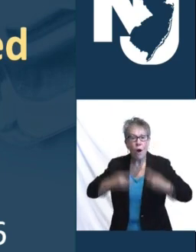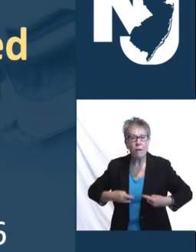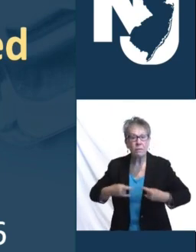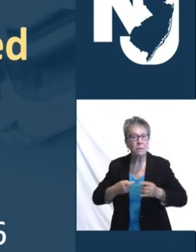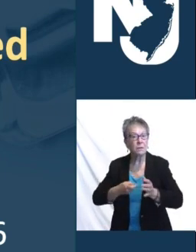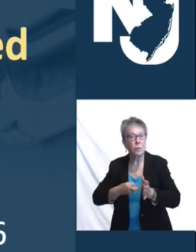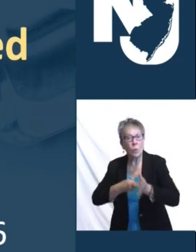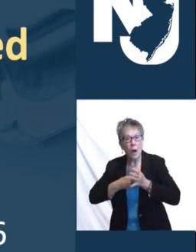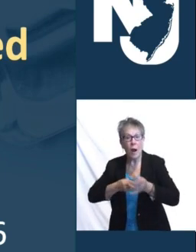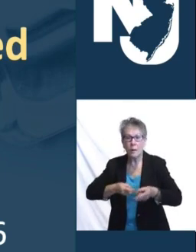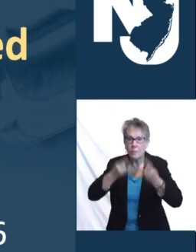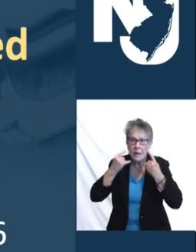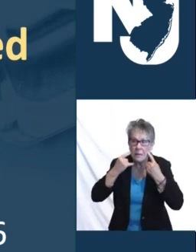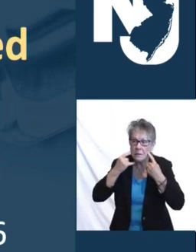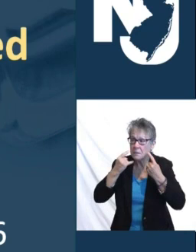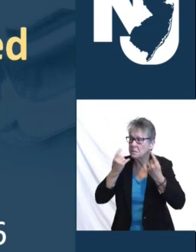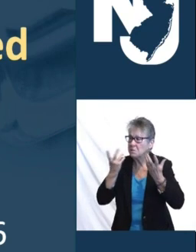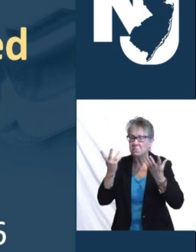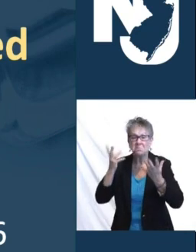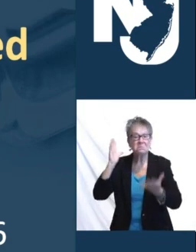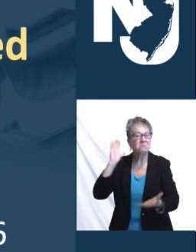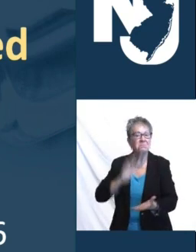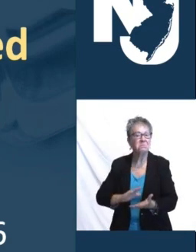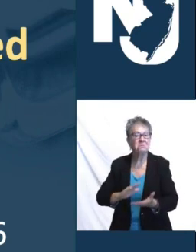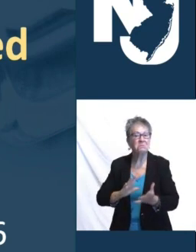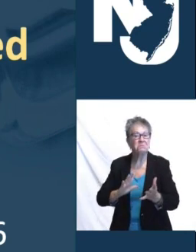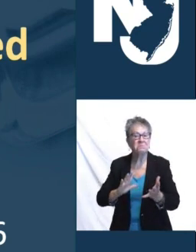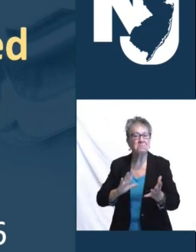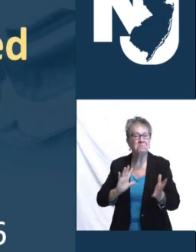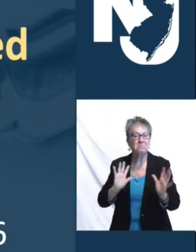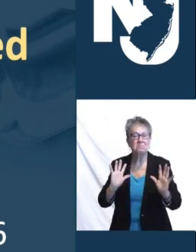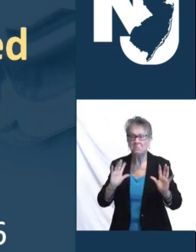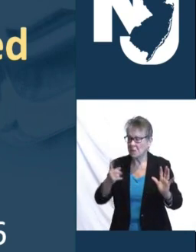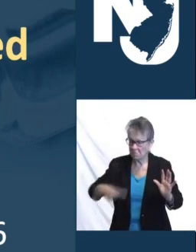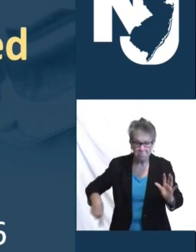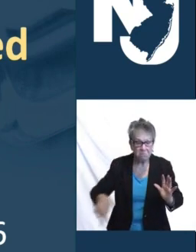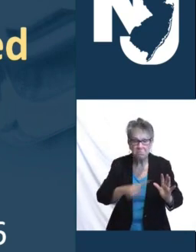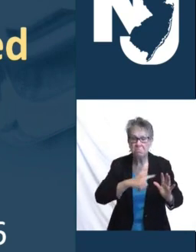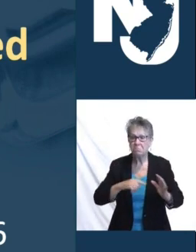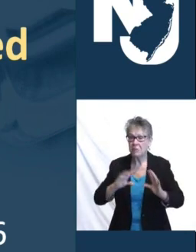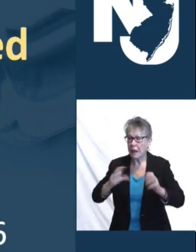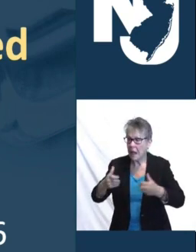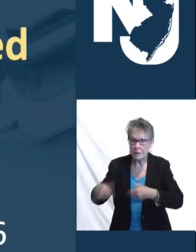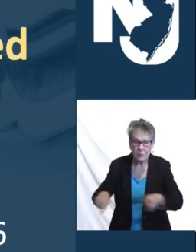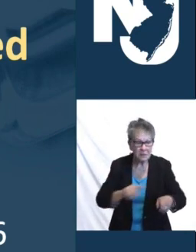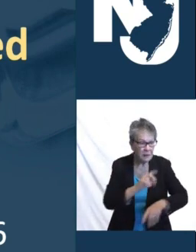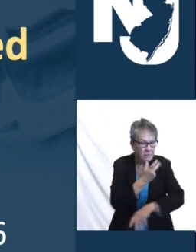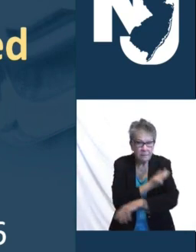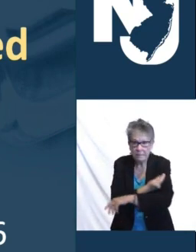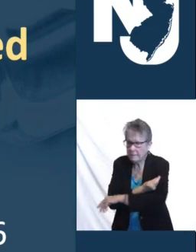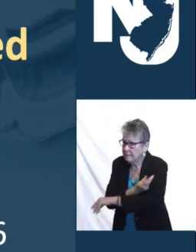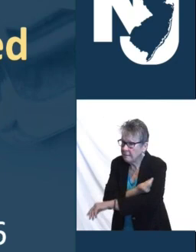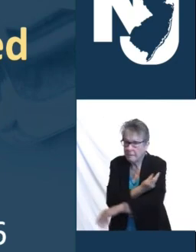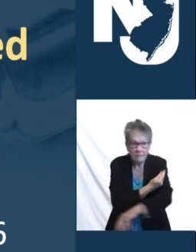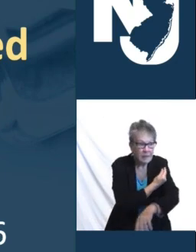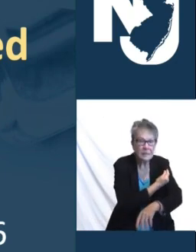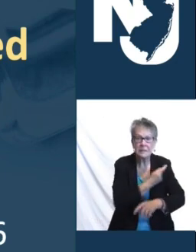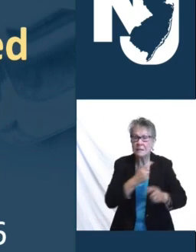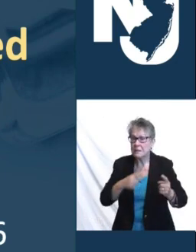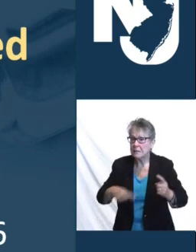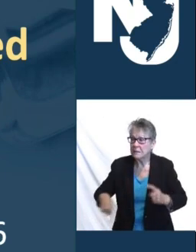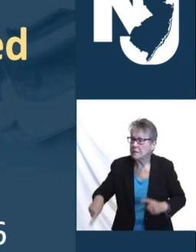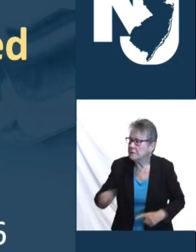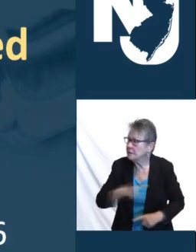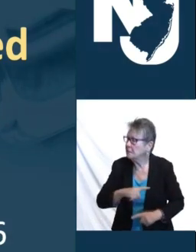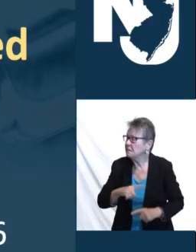also vaccinated and sits among peers who are also vaccinated, the closer we get to being able to lift the masking requirement in